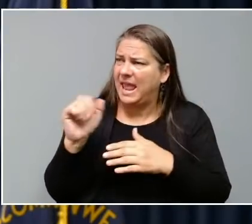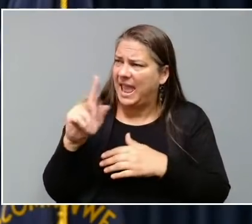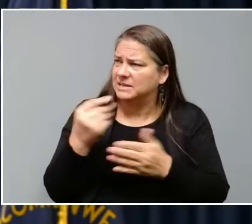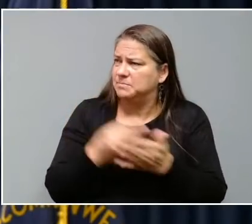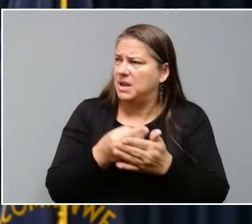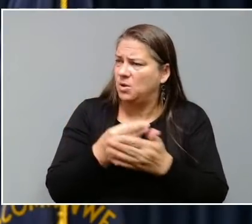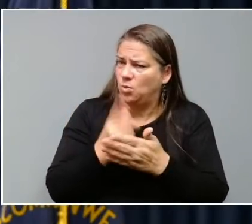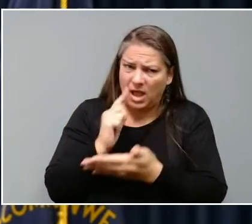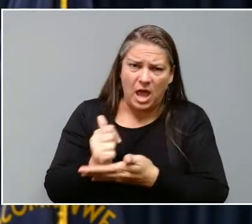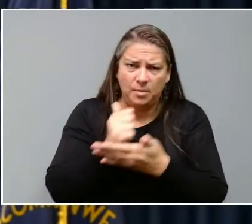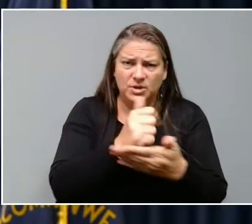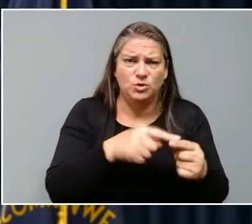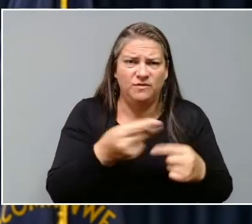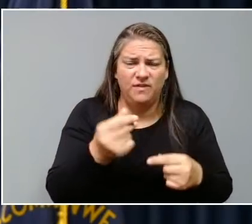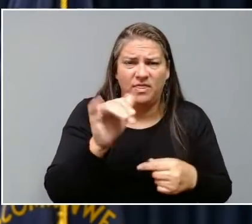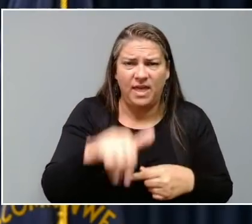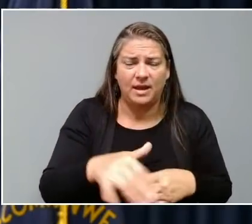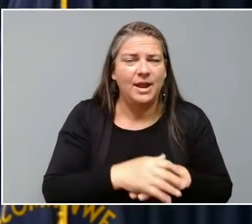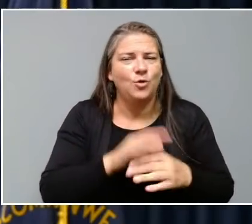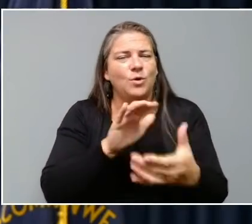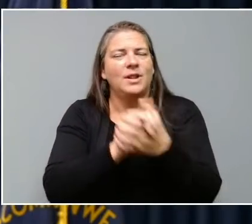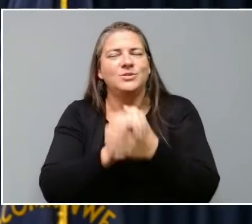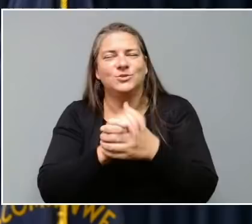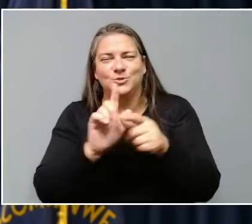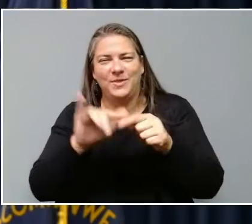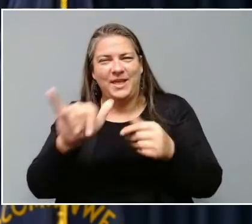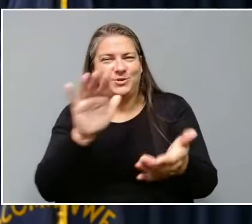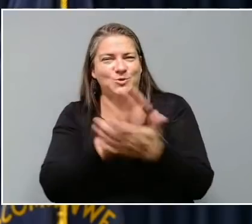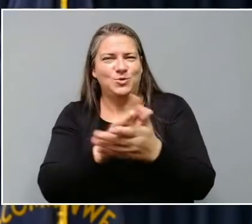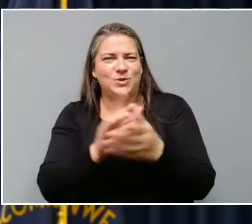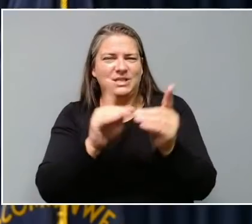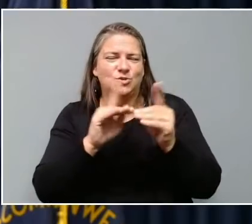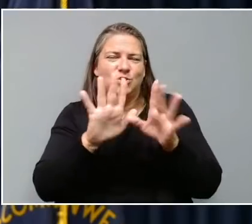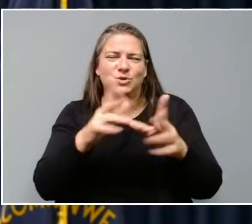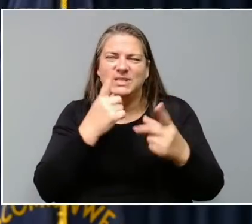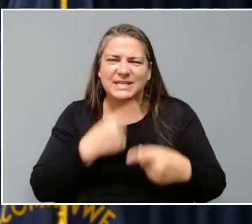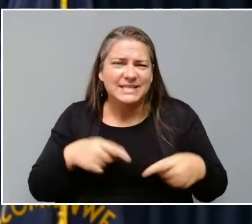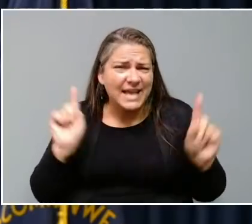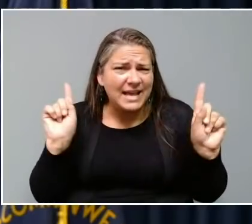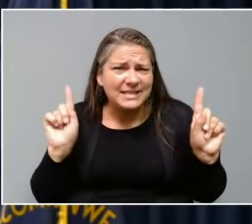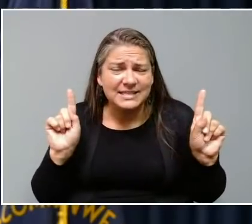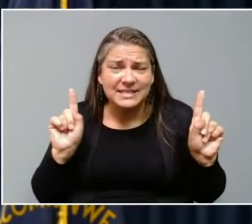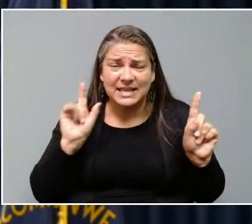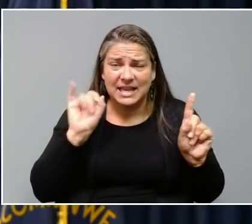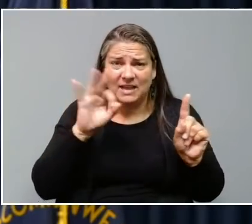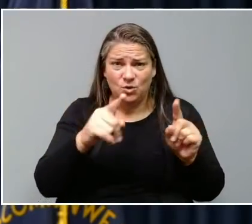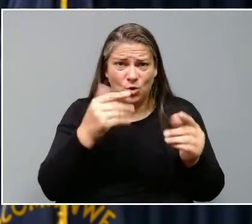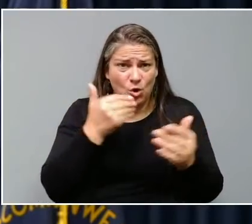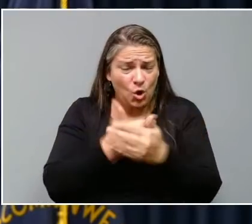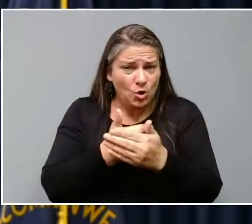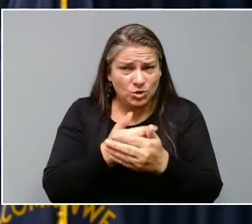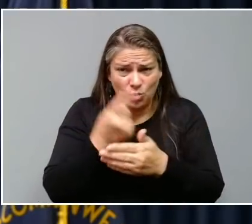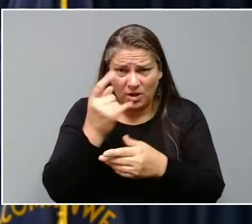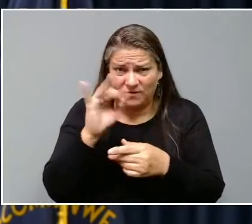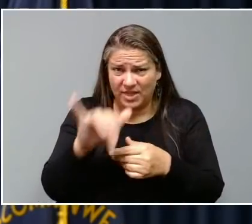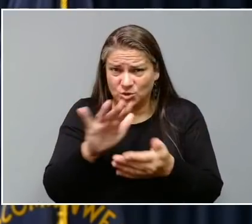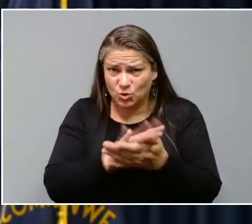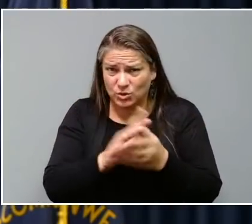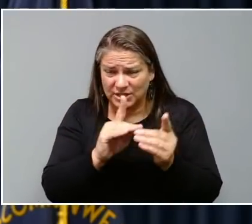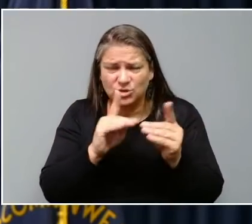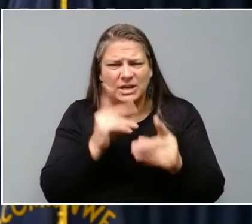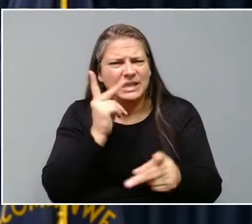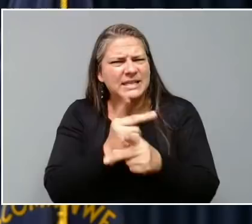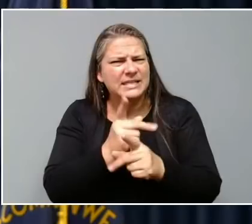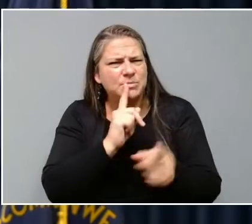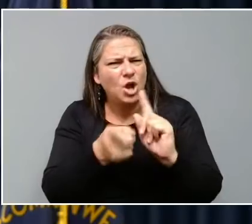fund it. And congratulations to these school districts on their success. And folks, if you were close, if you're one of those school districts, let's keep talking. We're